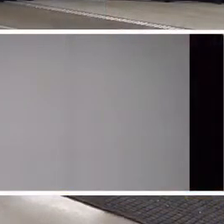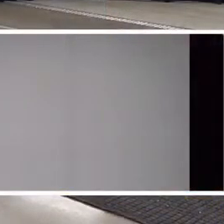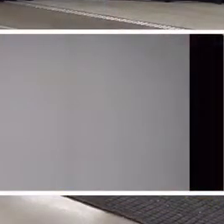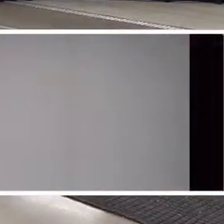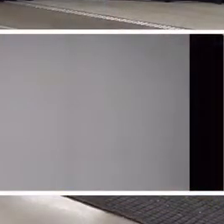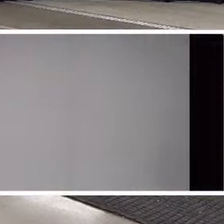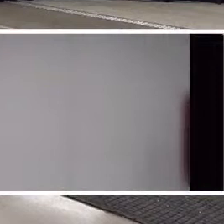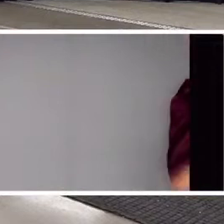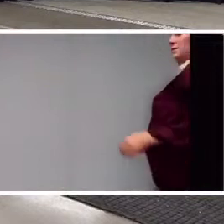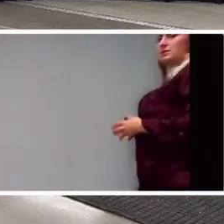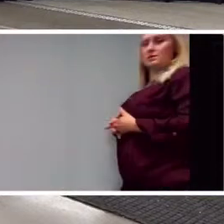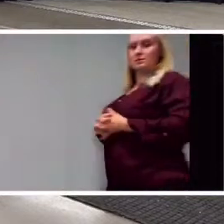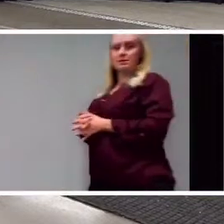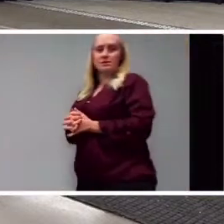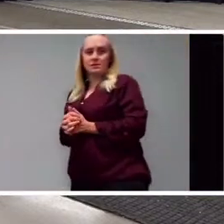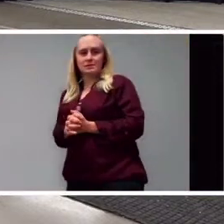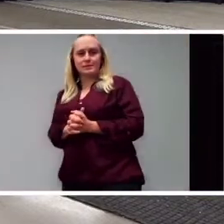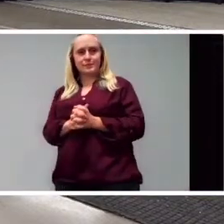Two hands.